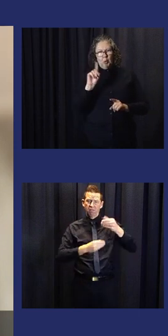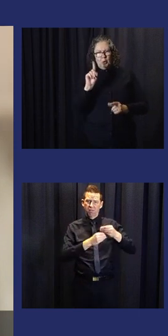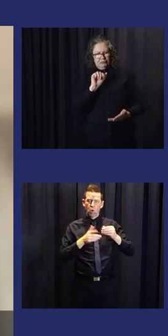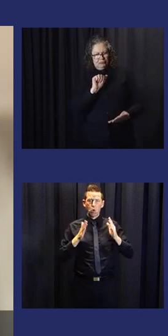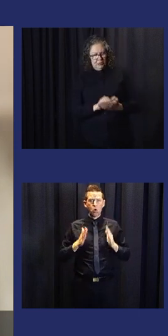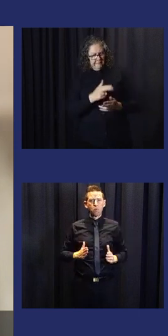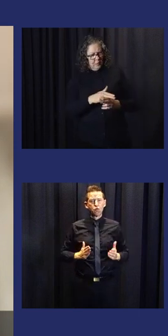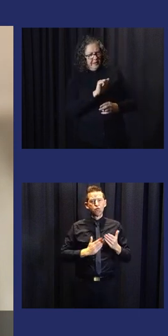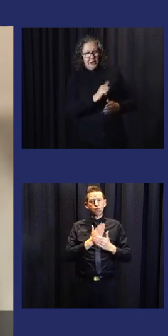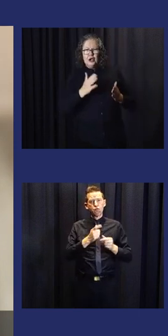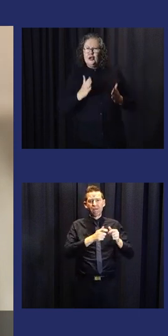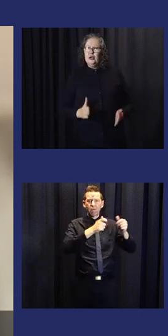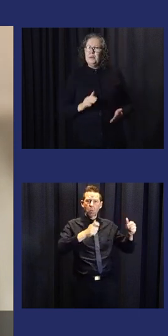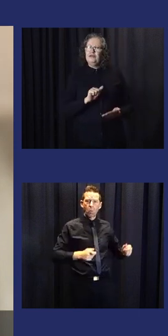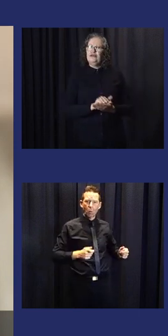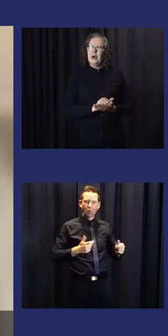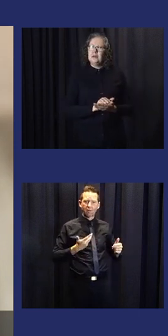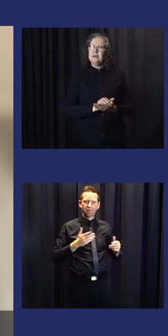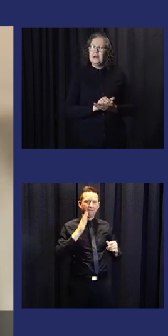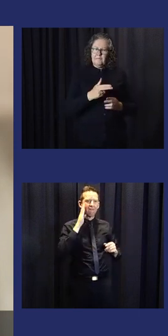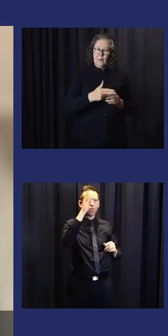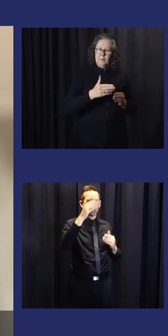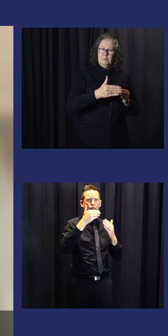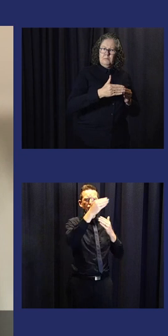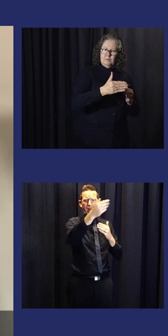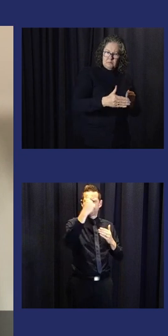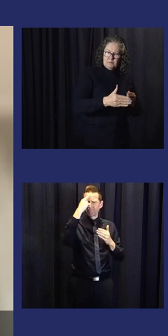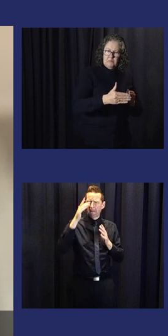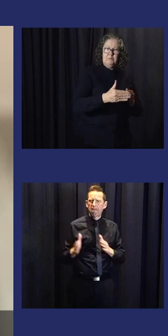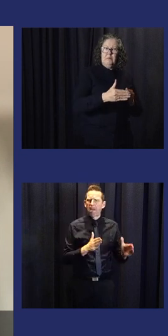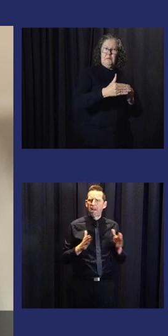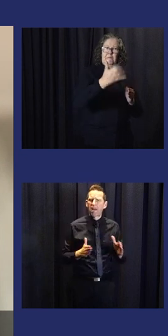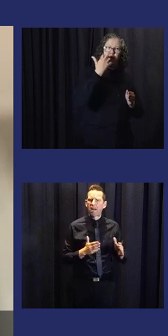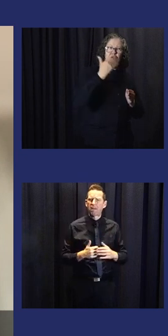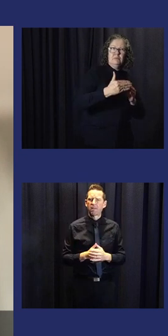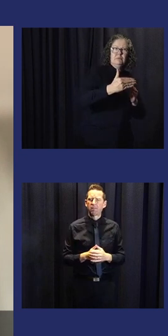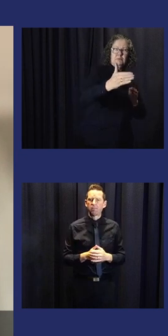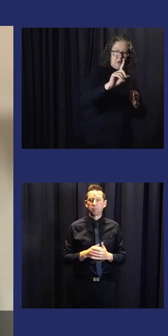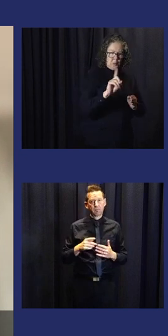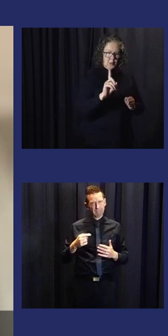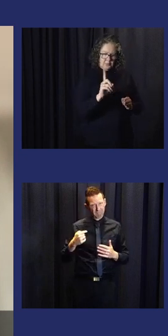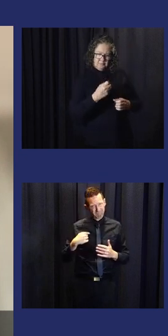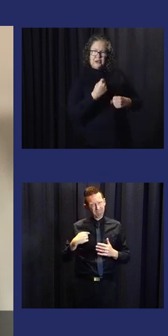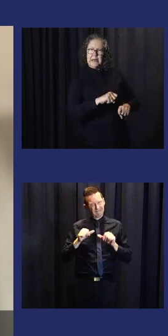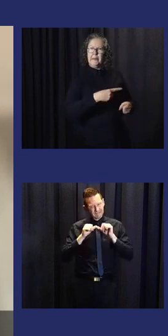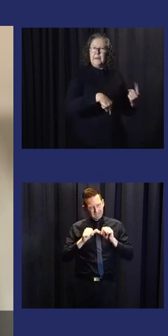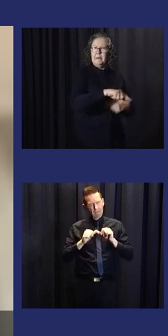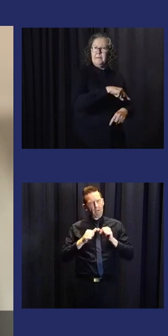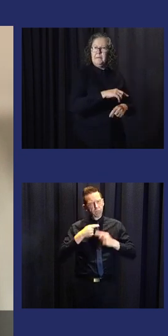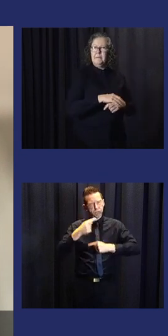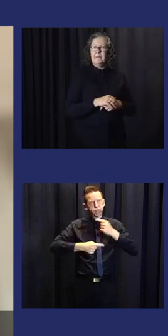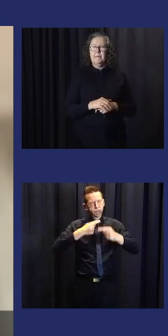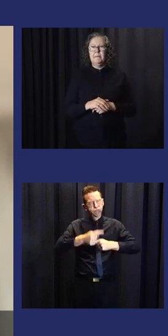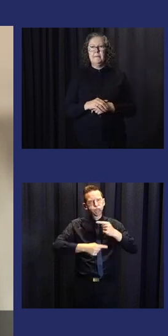framework for medium to long-term responses. And we will continue to do this to